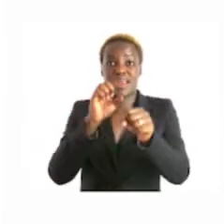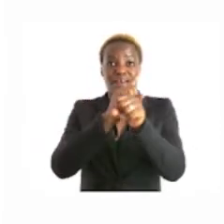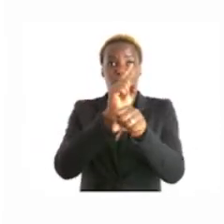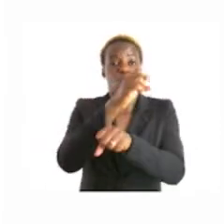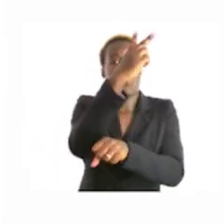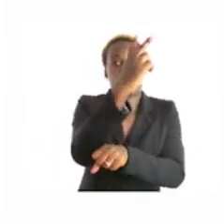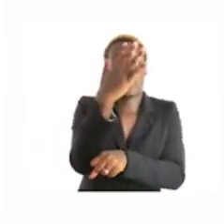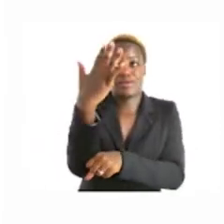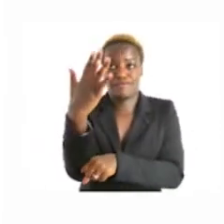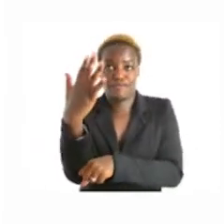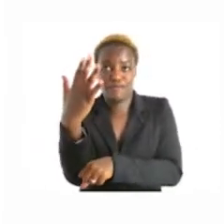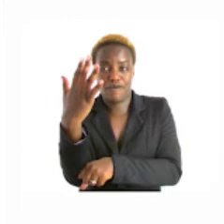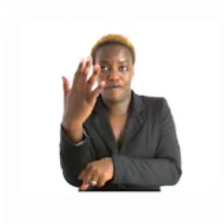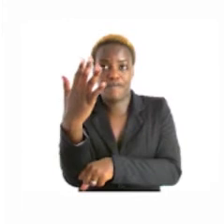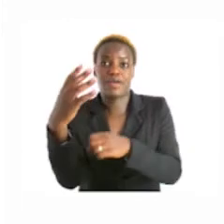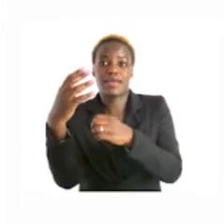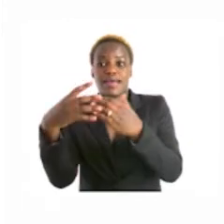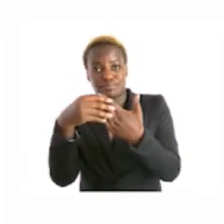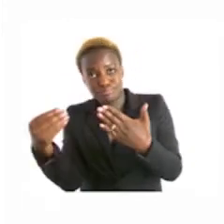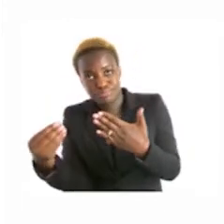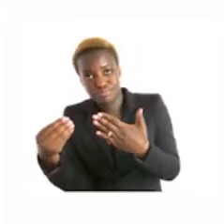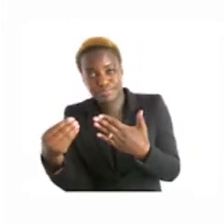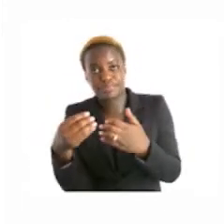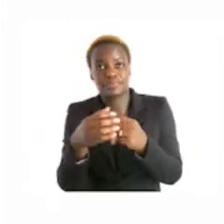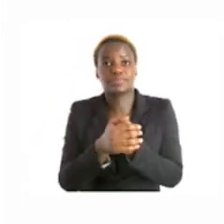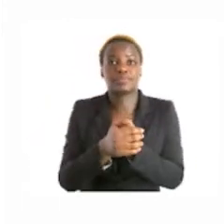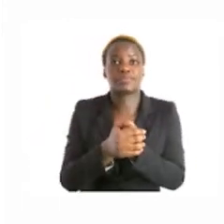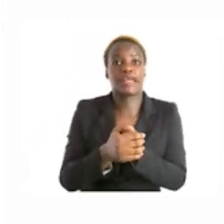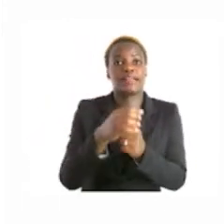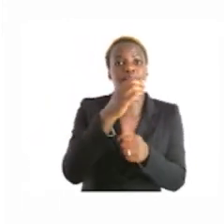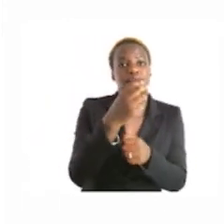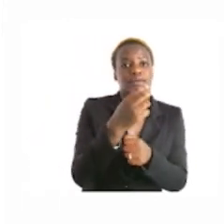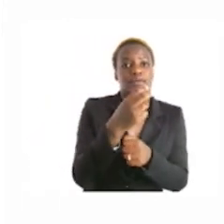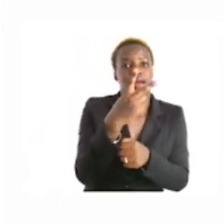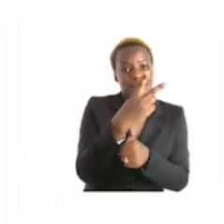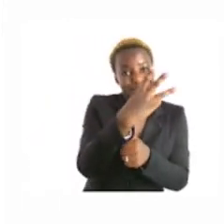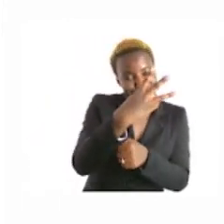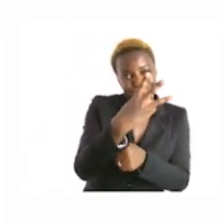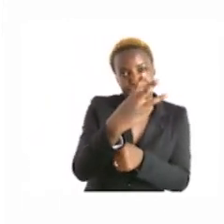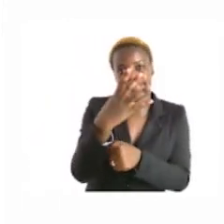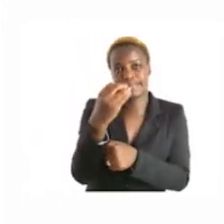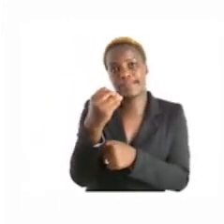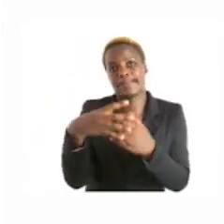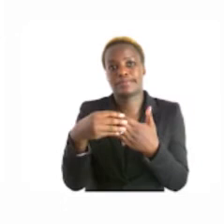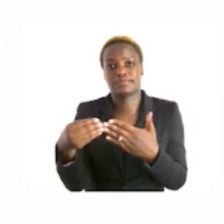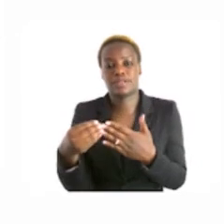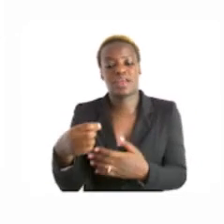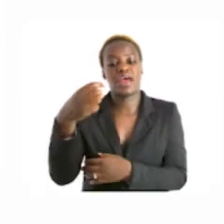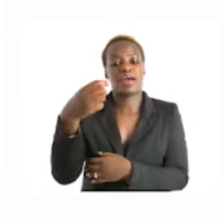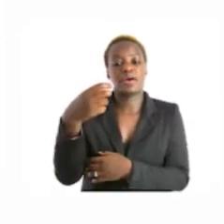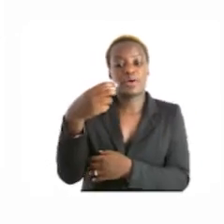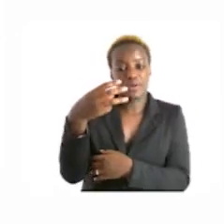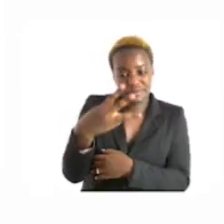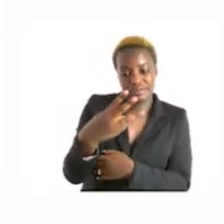dollar, and the second one will be a 30 Namibian dollar. And so the rest, 1, 2, 3, 4, you